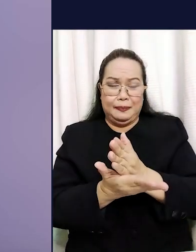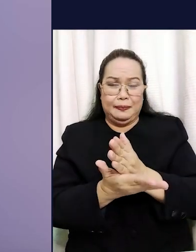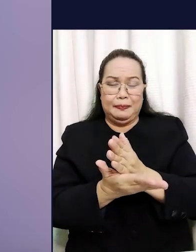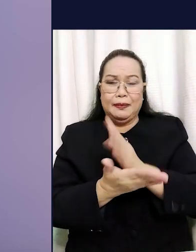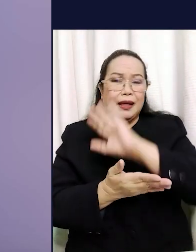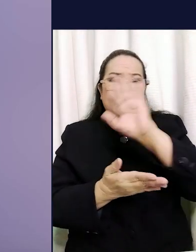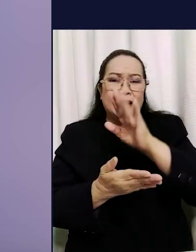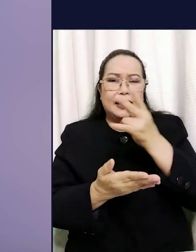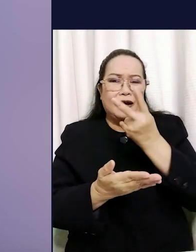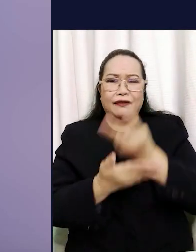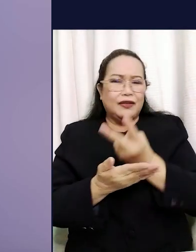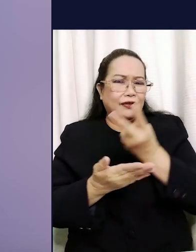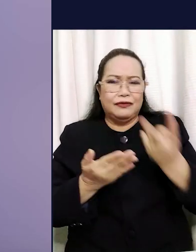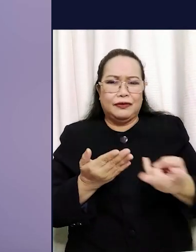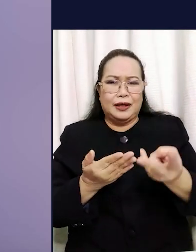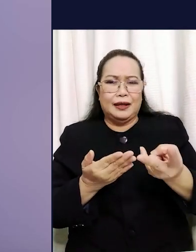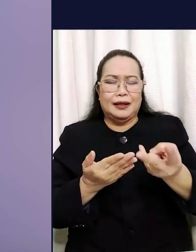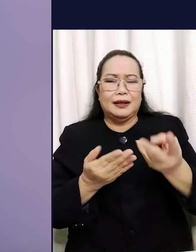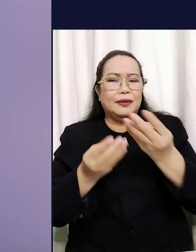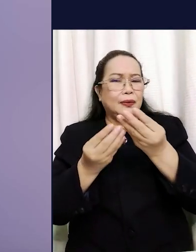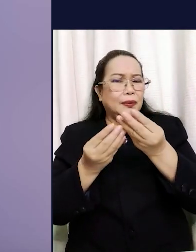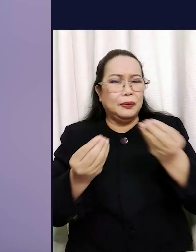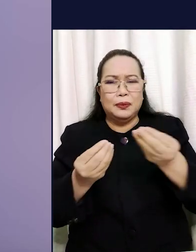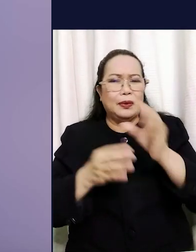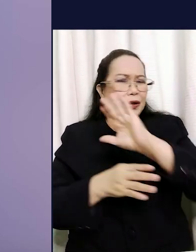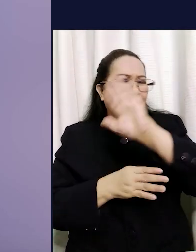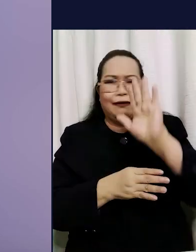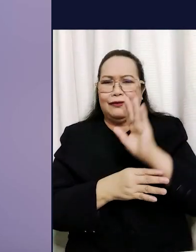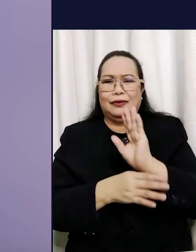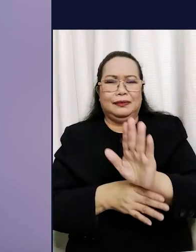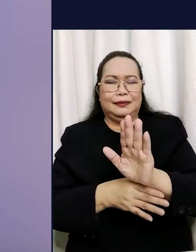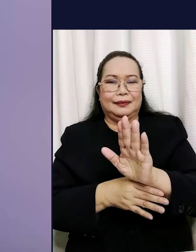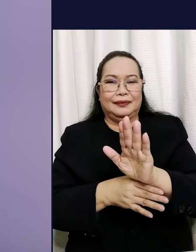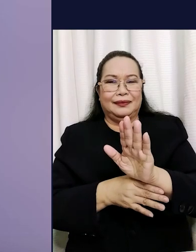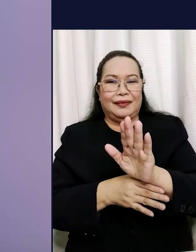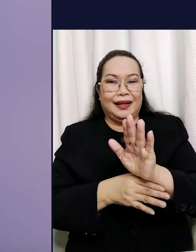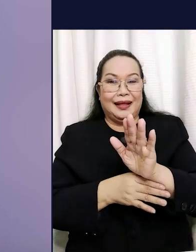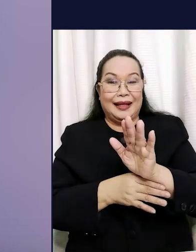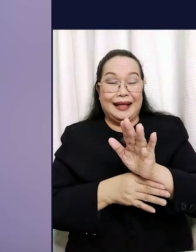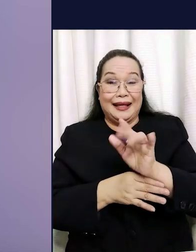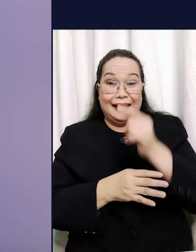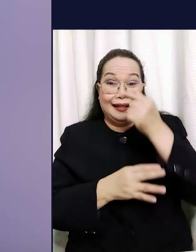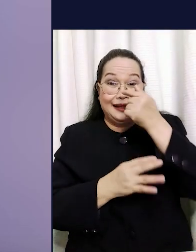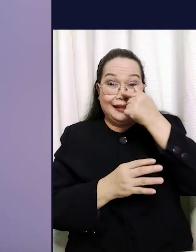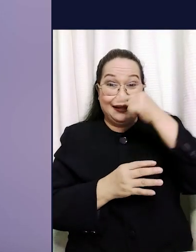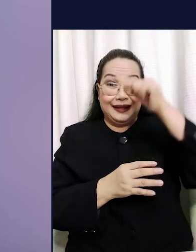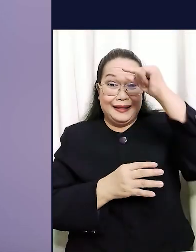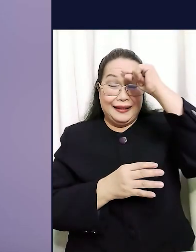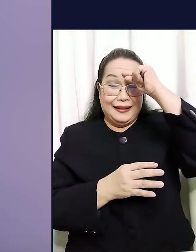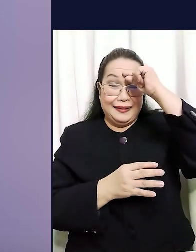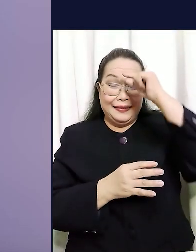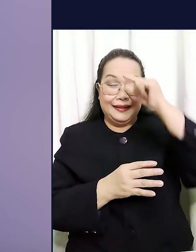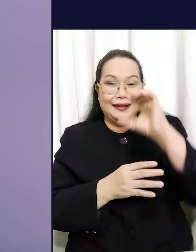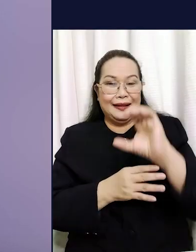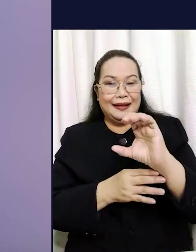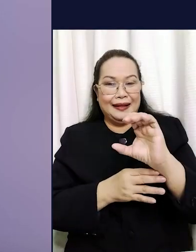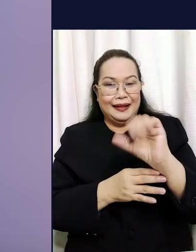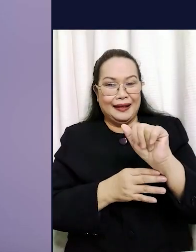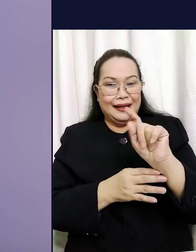away. Ito ho yung salita sa Grego na katargeo, meaning to